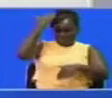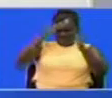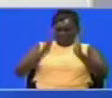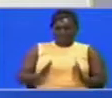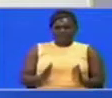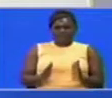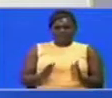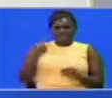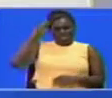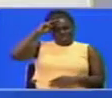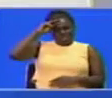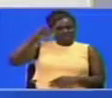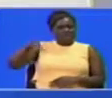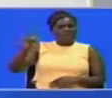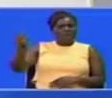is being disputed.